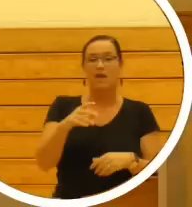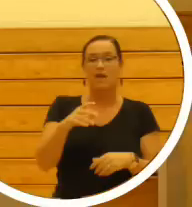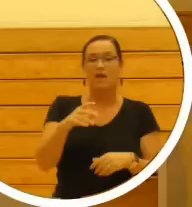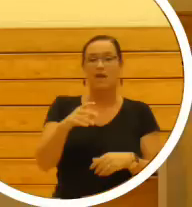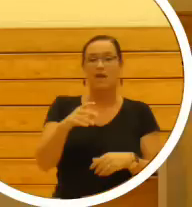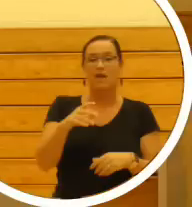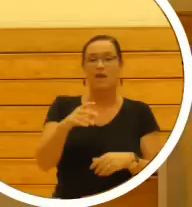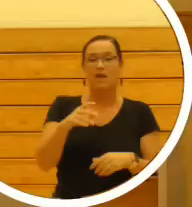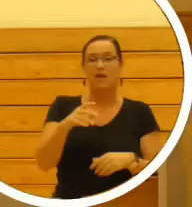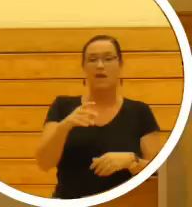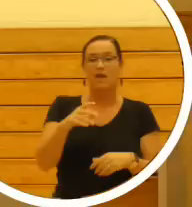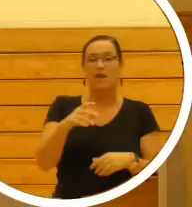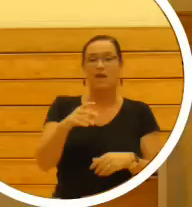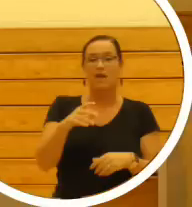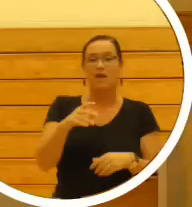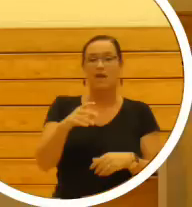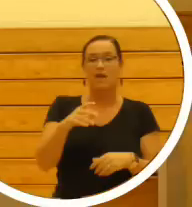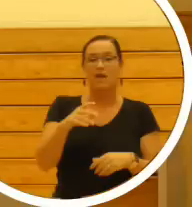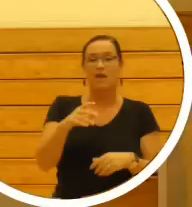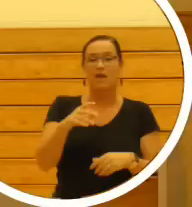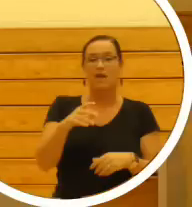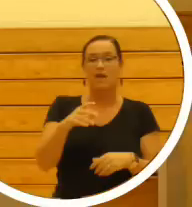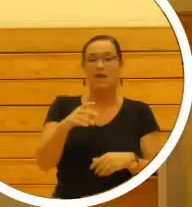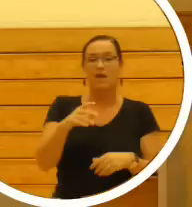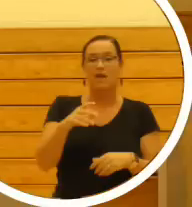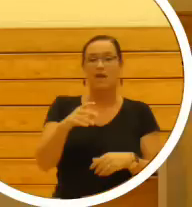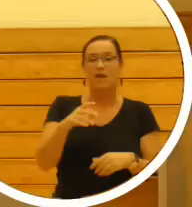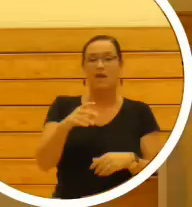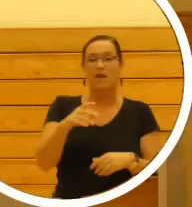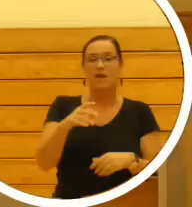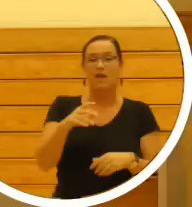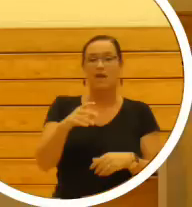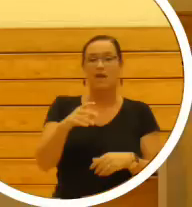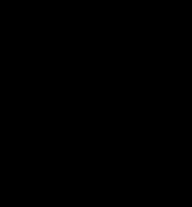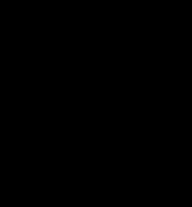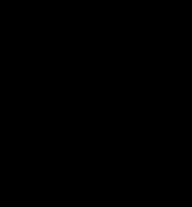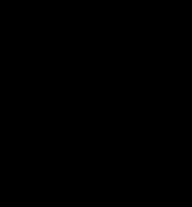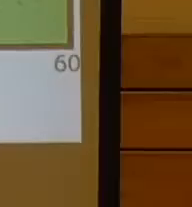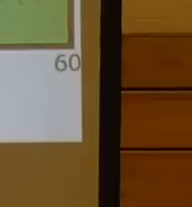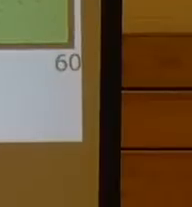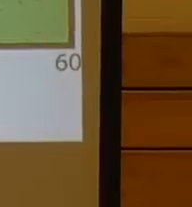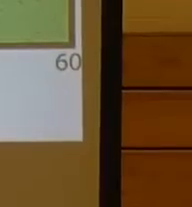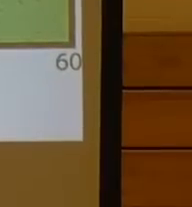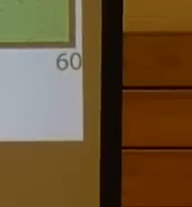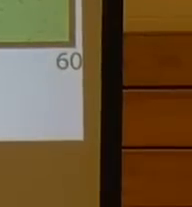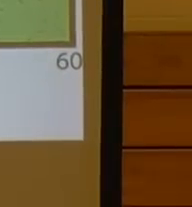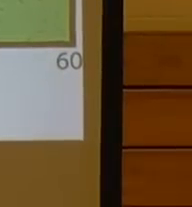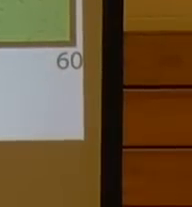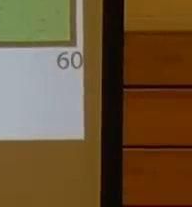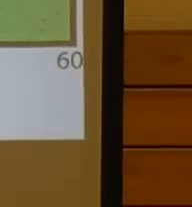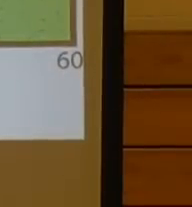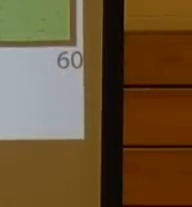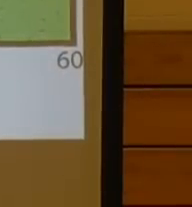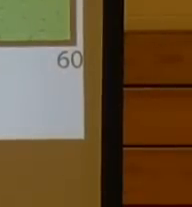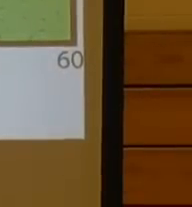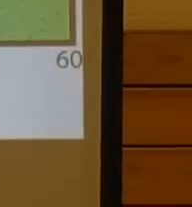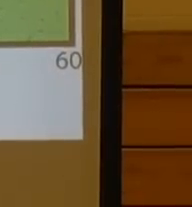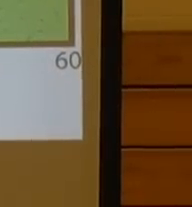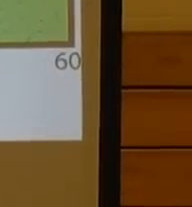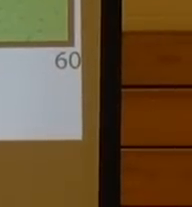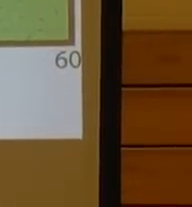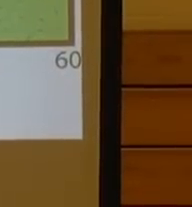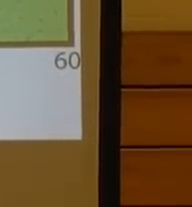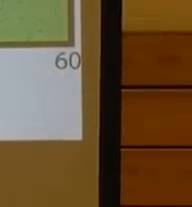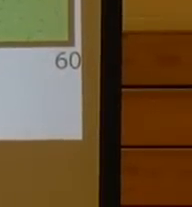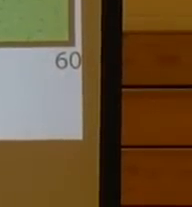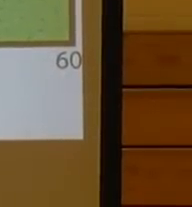not in the outer crust of the earth. They're down in what we call the mantle, which is outwards. That builds up along with the weight